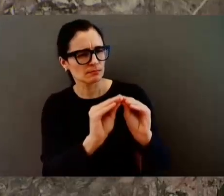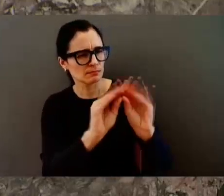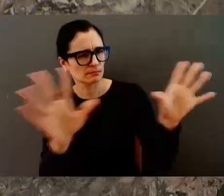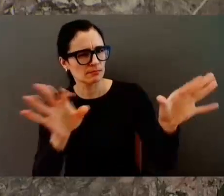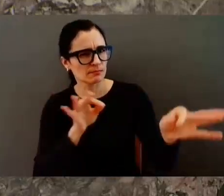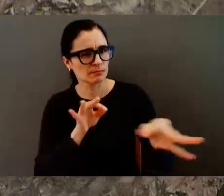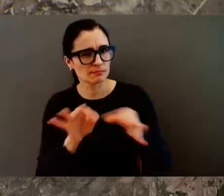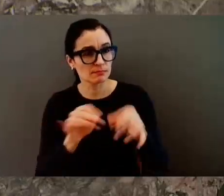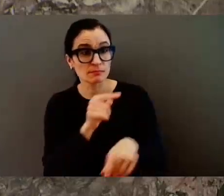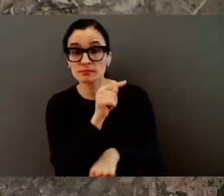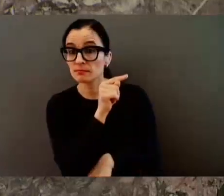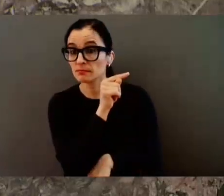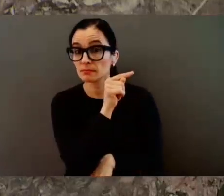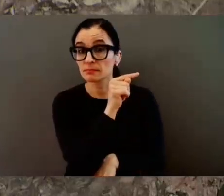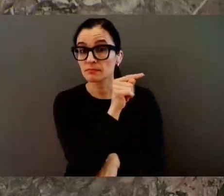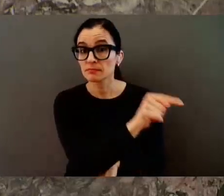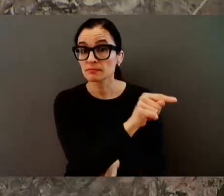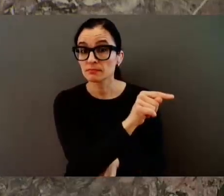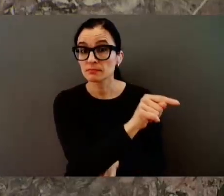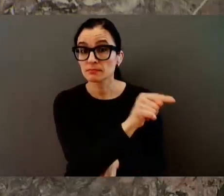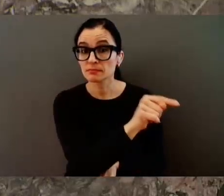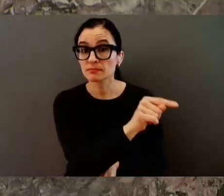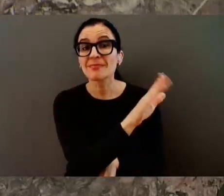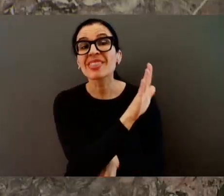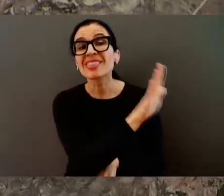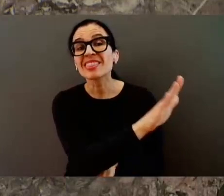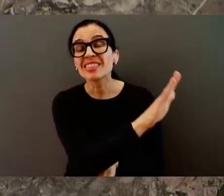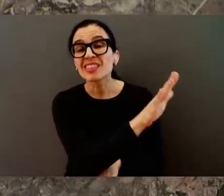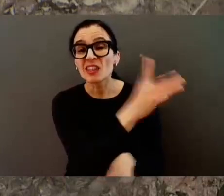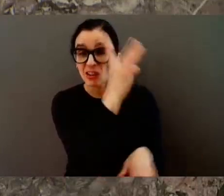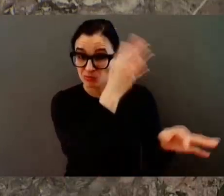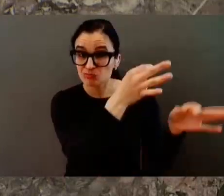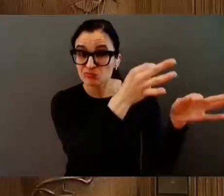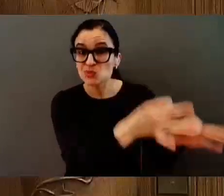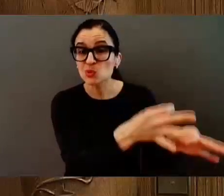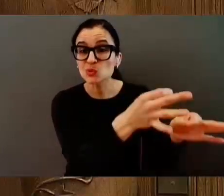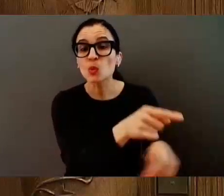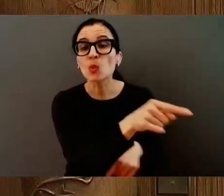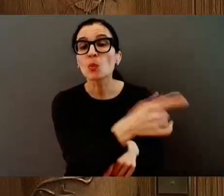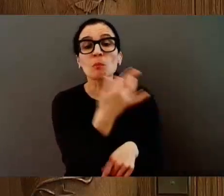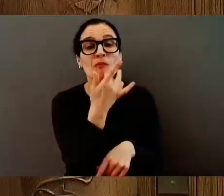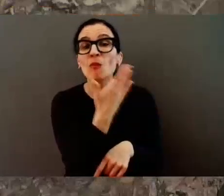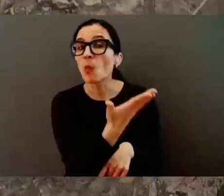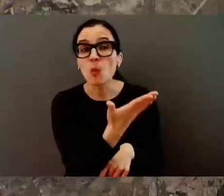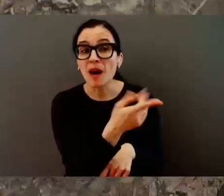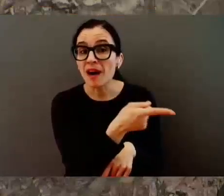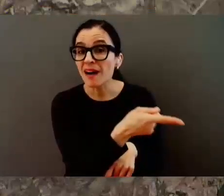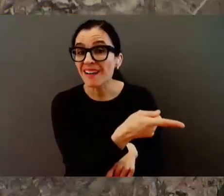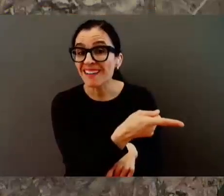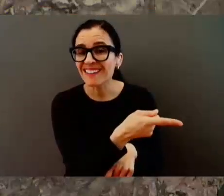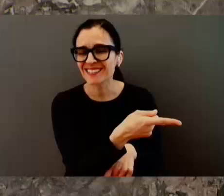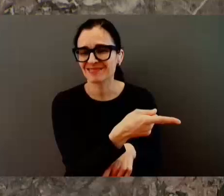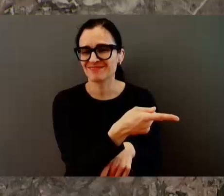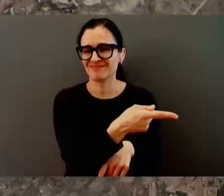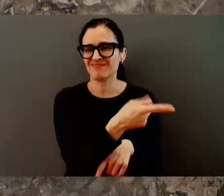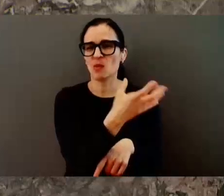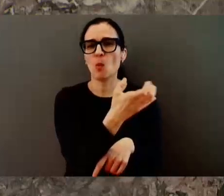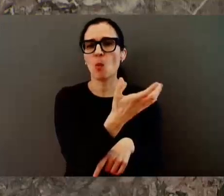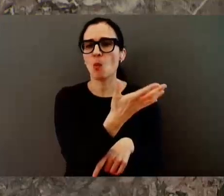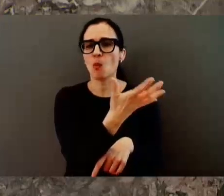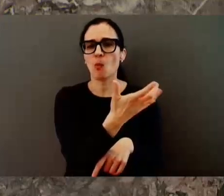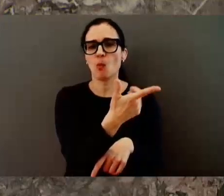They would drain doctors. Member. They would drain doctors and nurses from